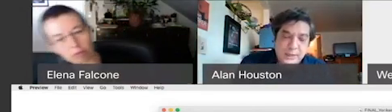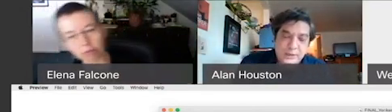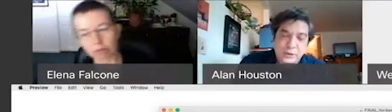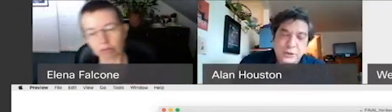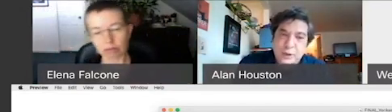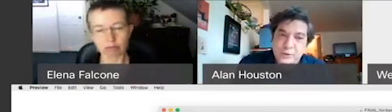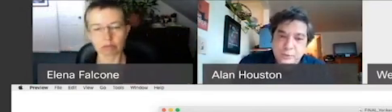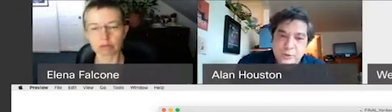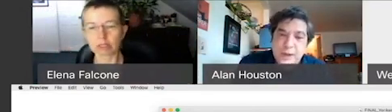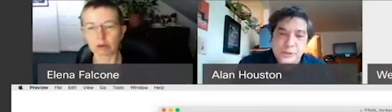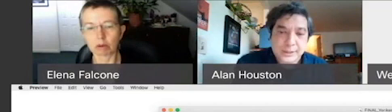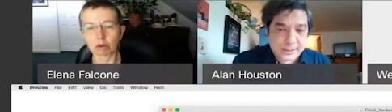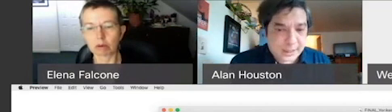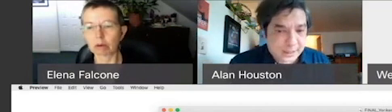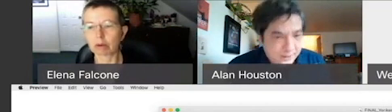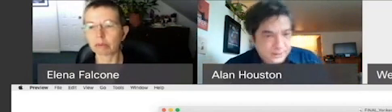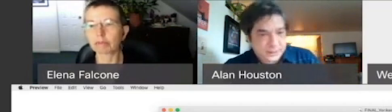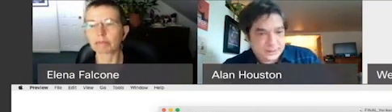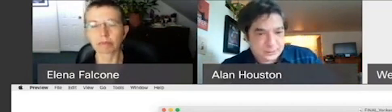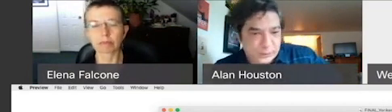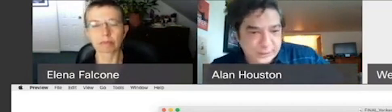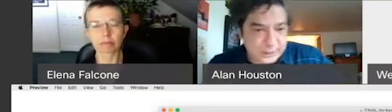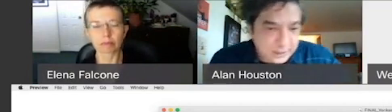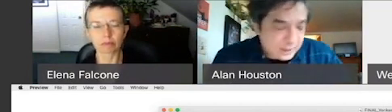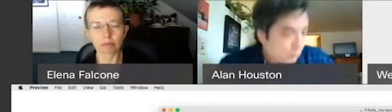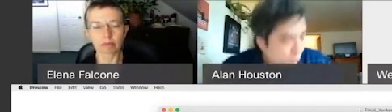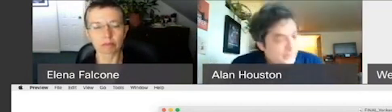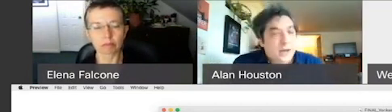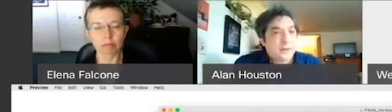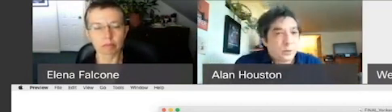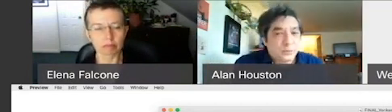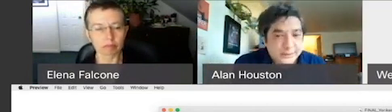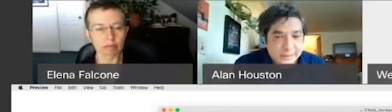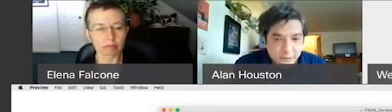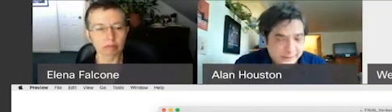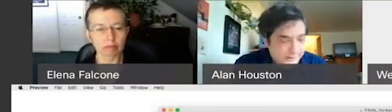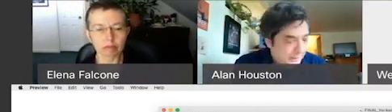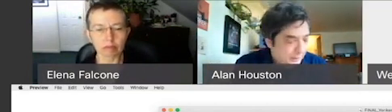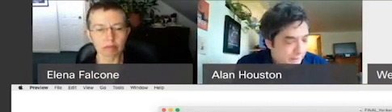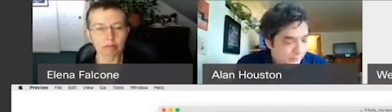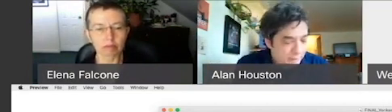There are two other projects that we are working on that we're particularly excited about.